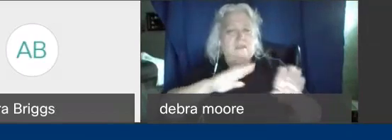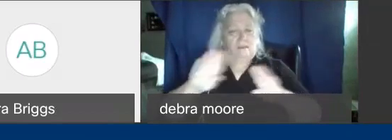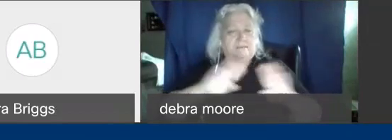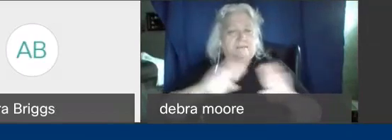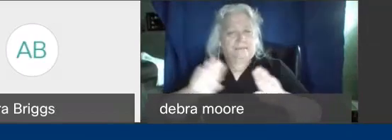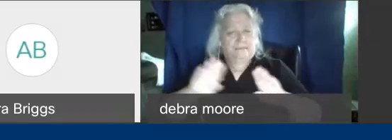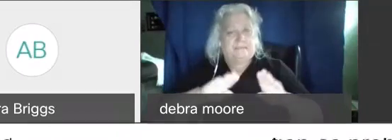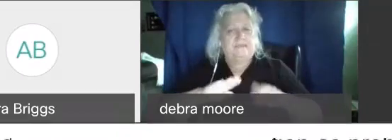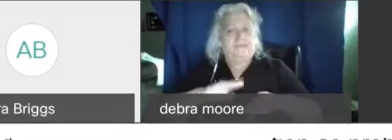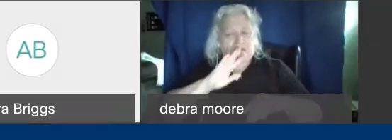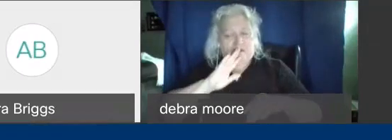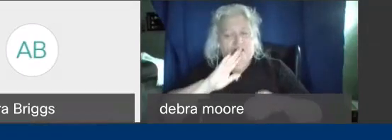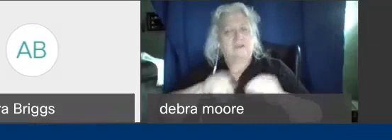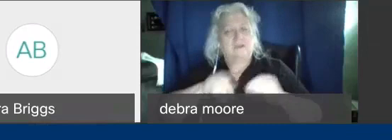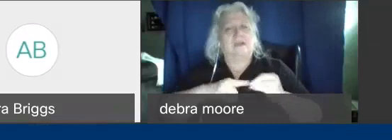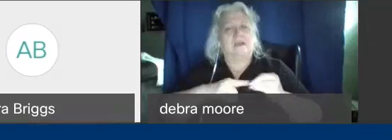misconduct.